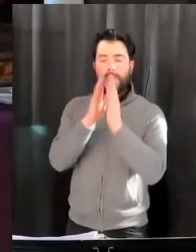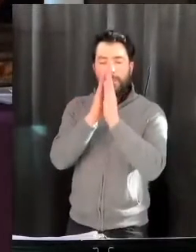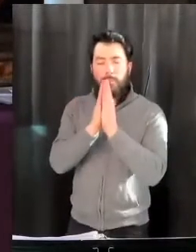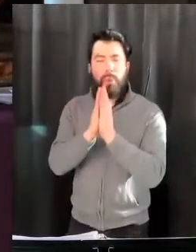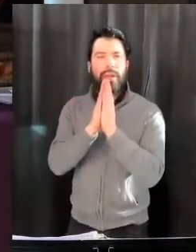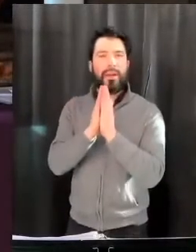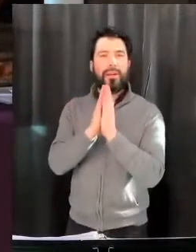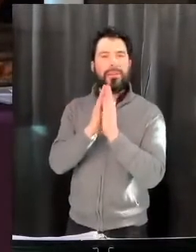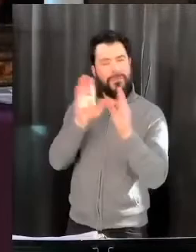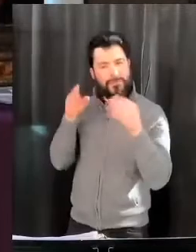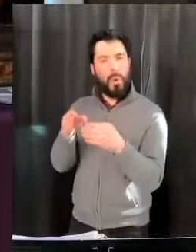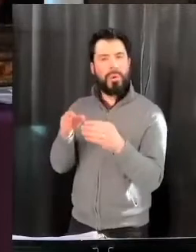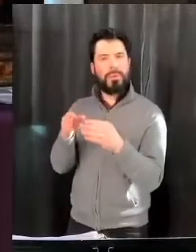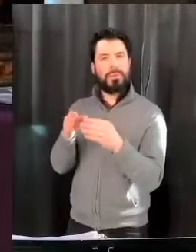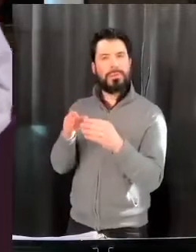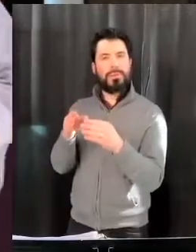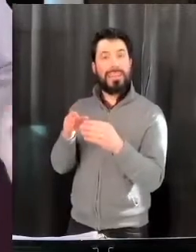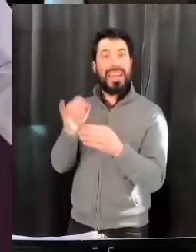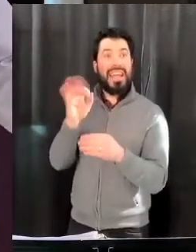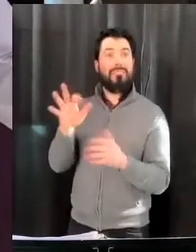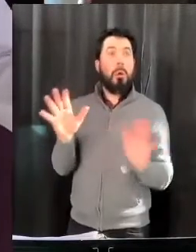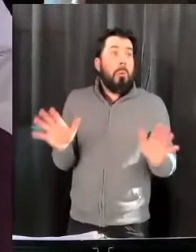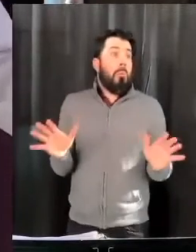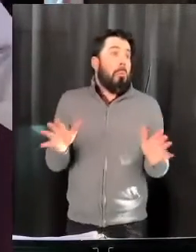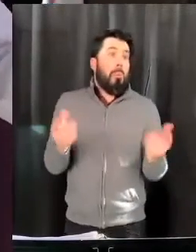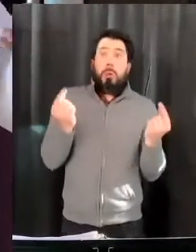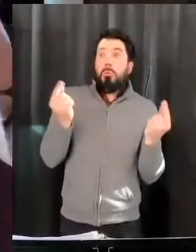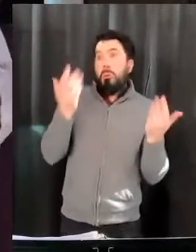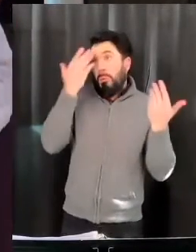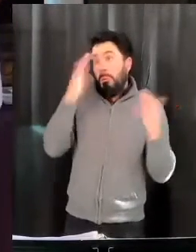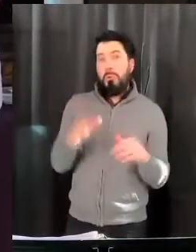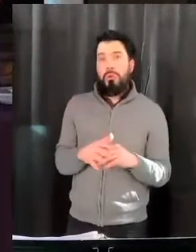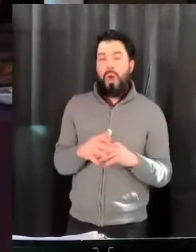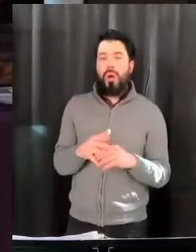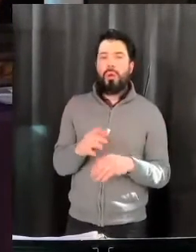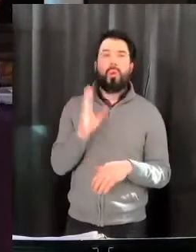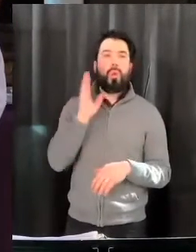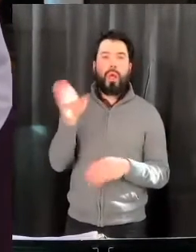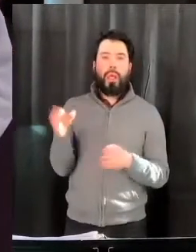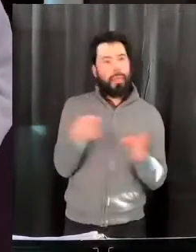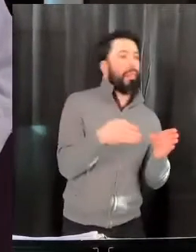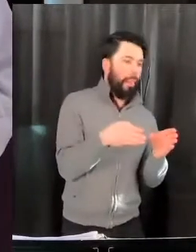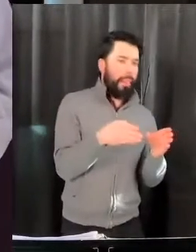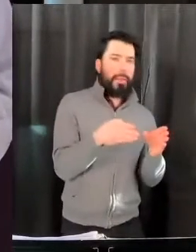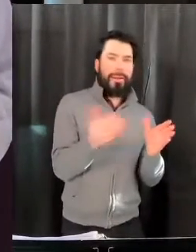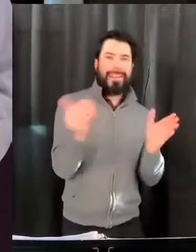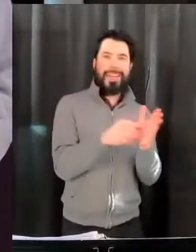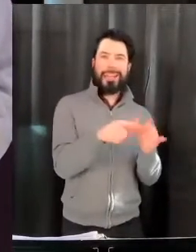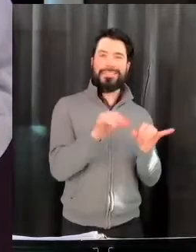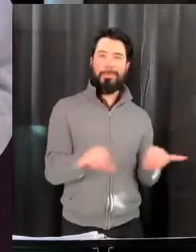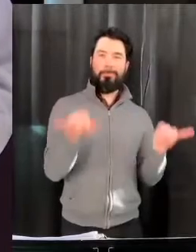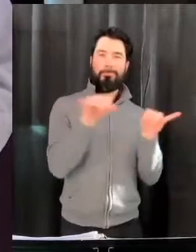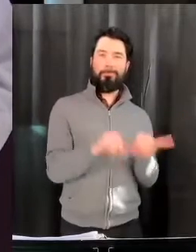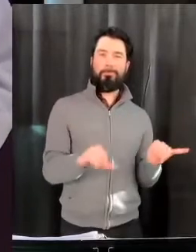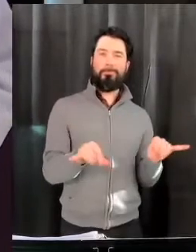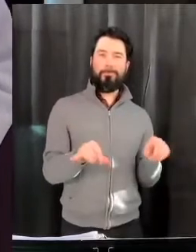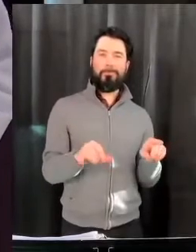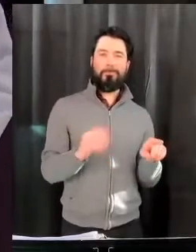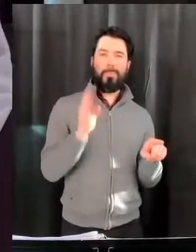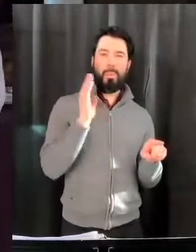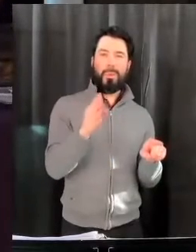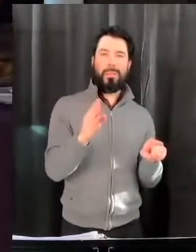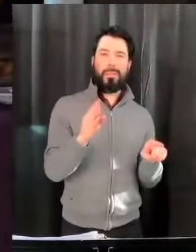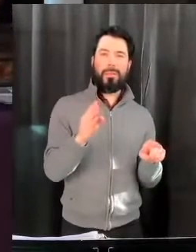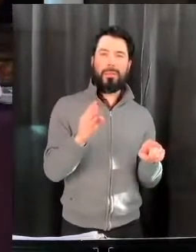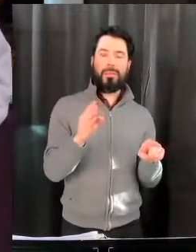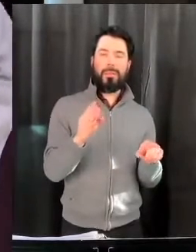is going to take its place. So the next step of P40X Lent for us then is to